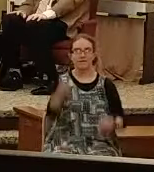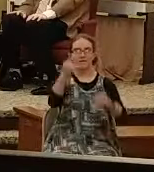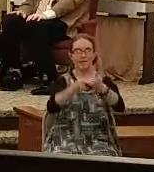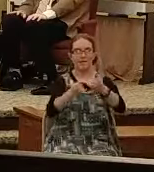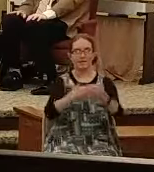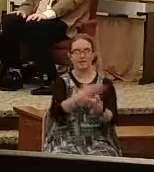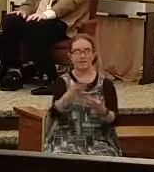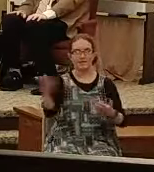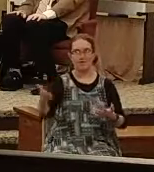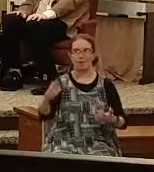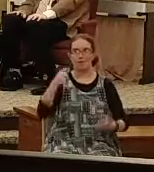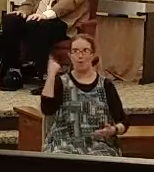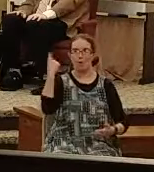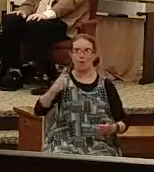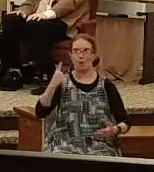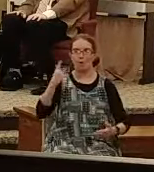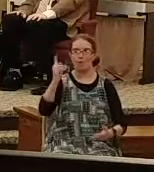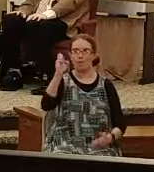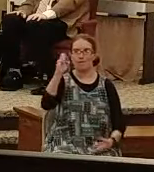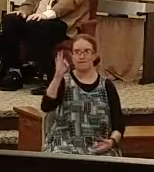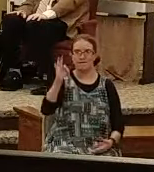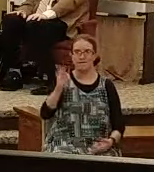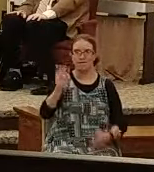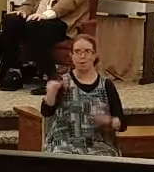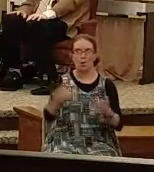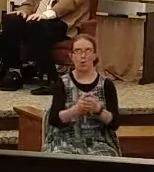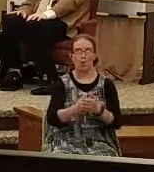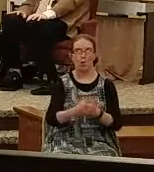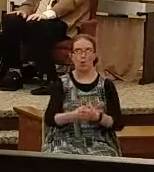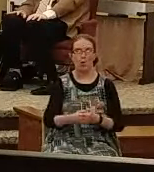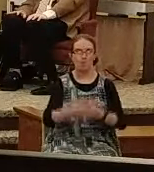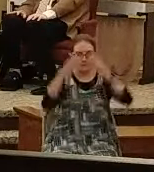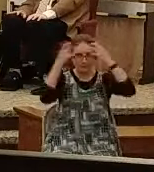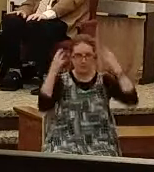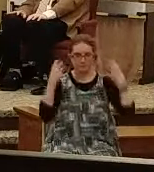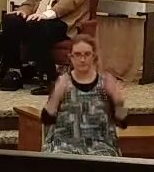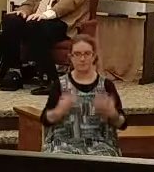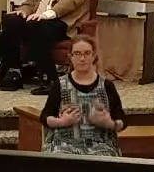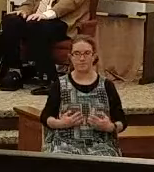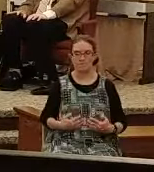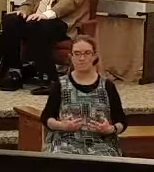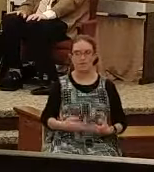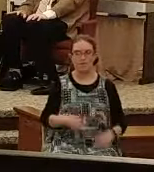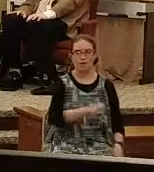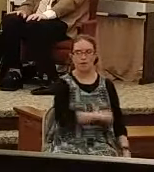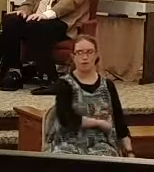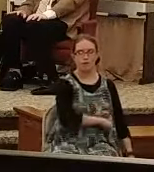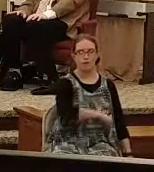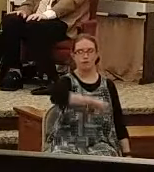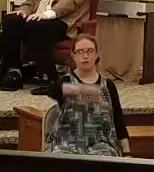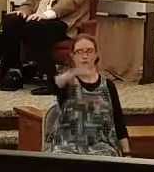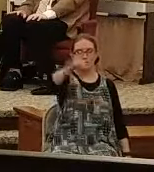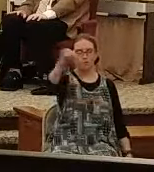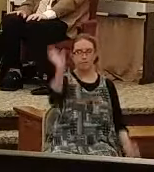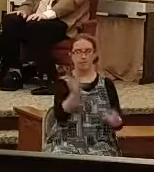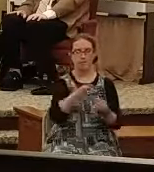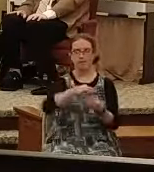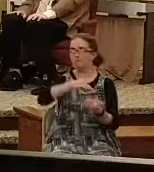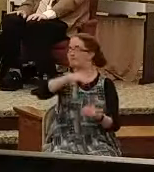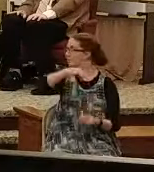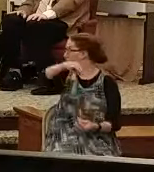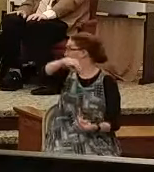thing is the only defensive part of the whole armor. And he said, and the sword of the